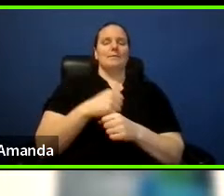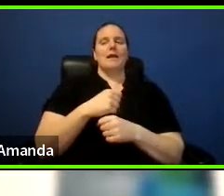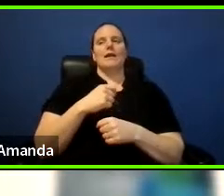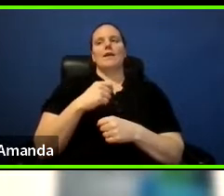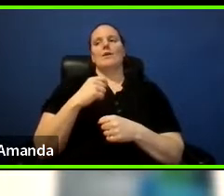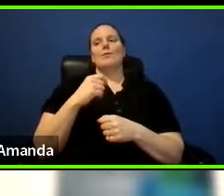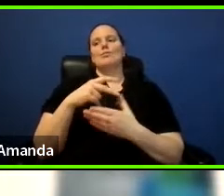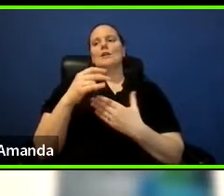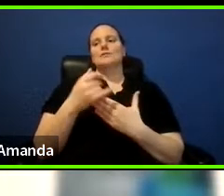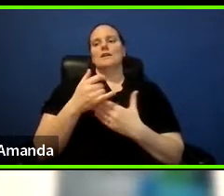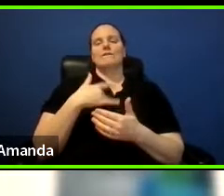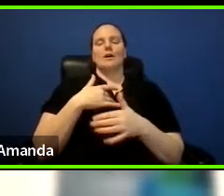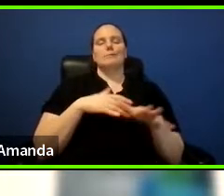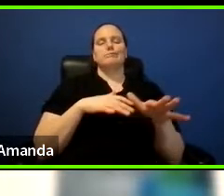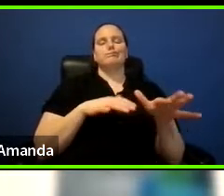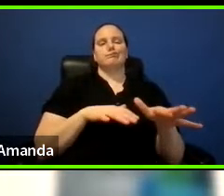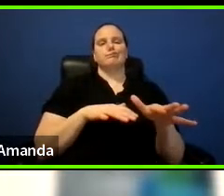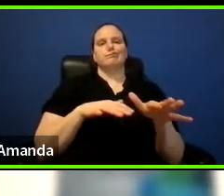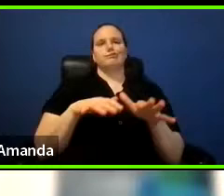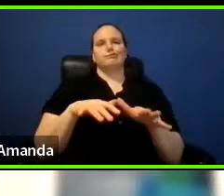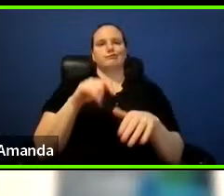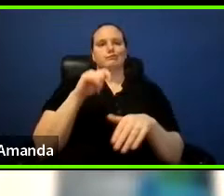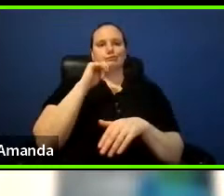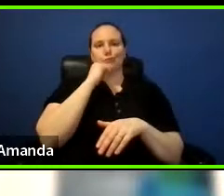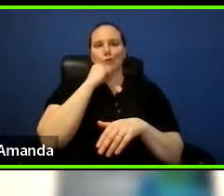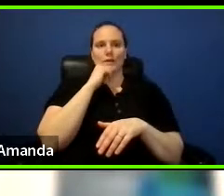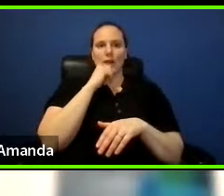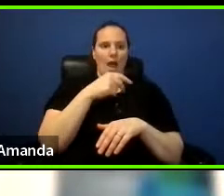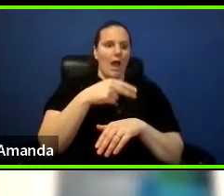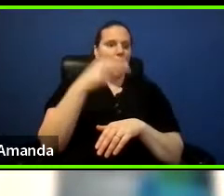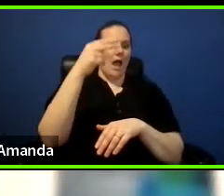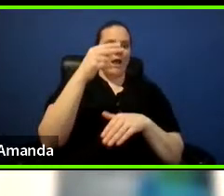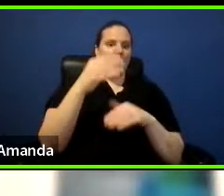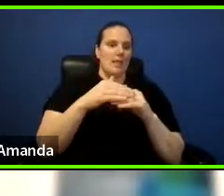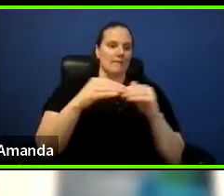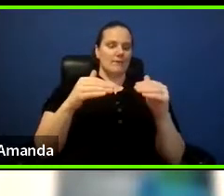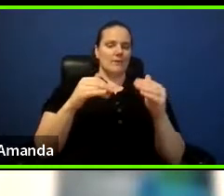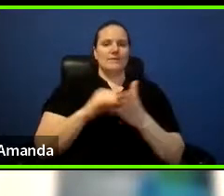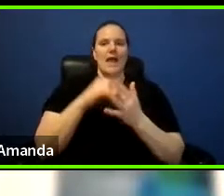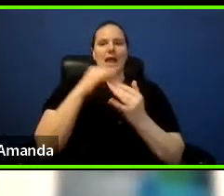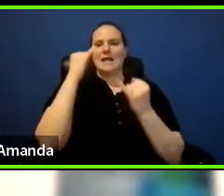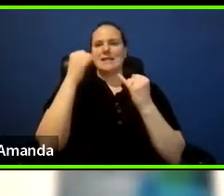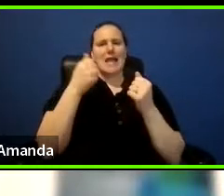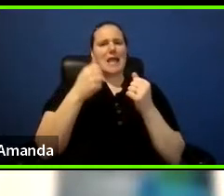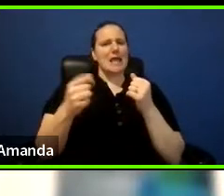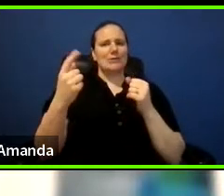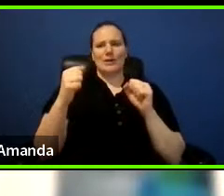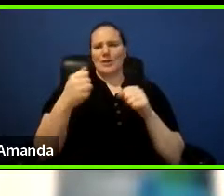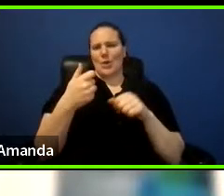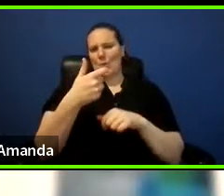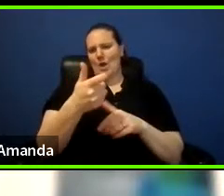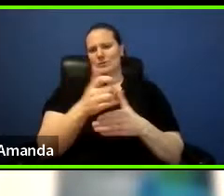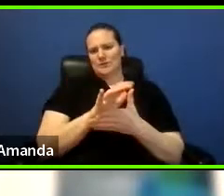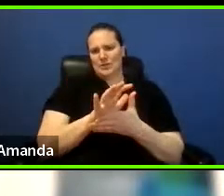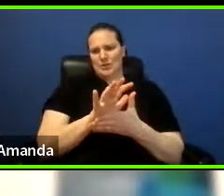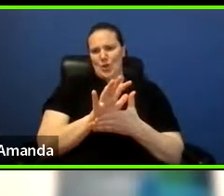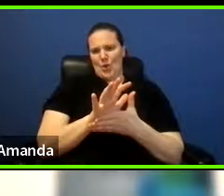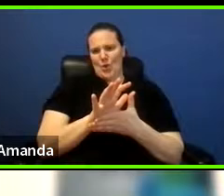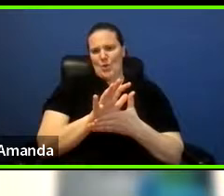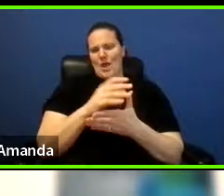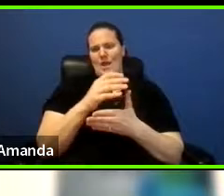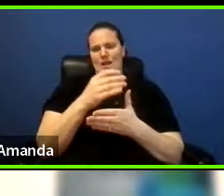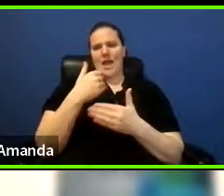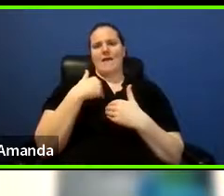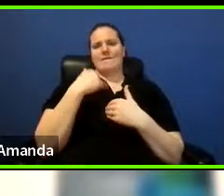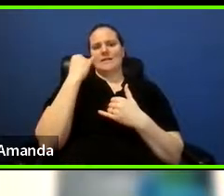feel really down to earth and not so high level. Like the idea that anybody could watch one of these videos and like get an idea